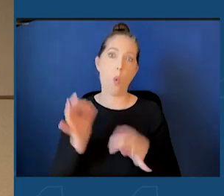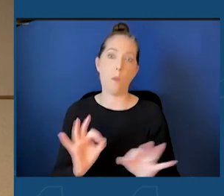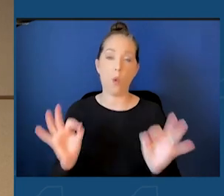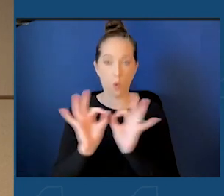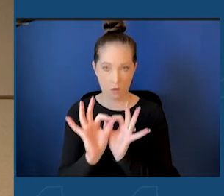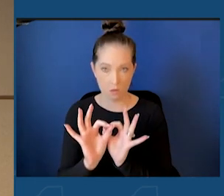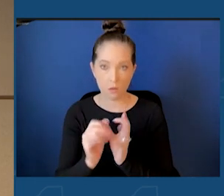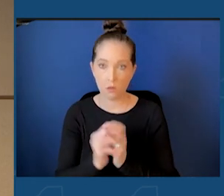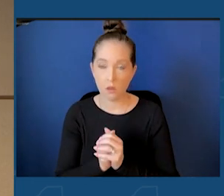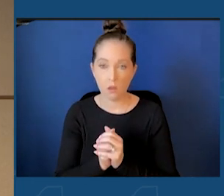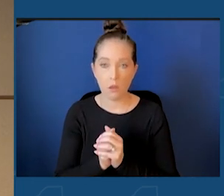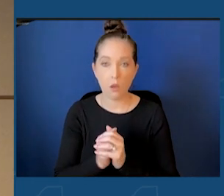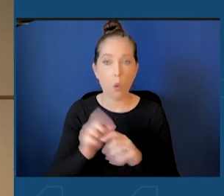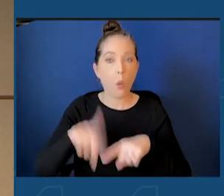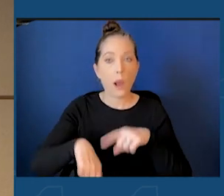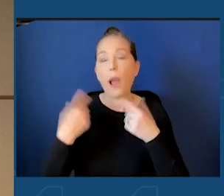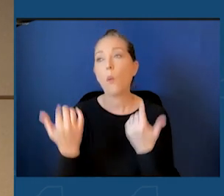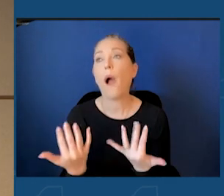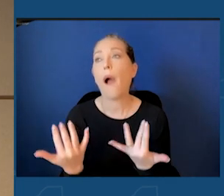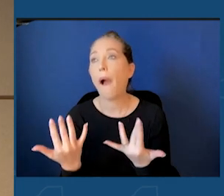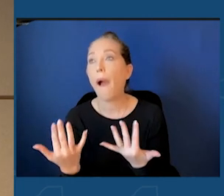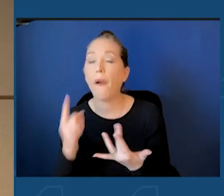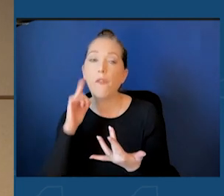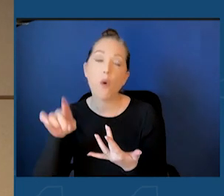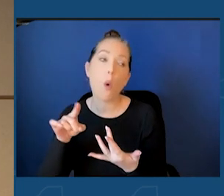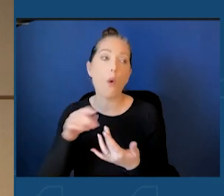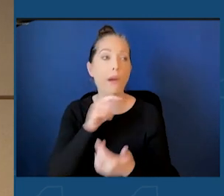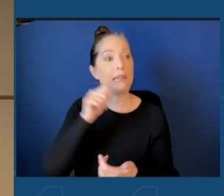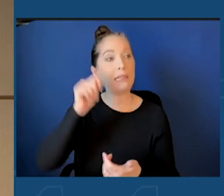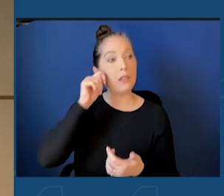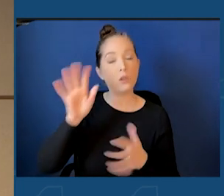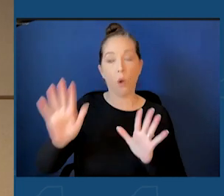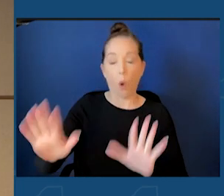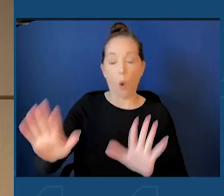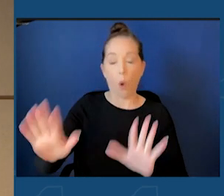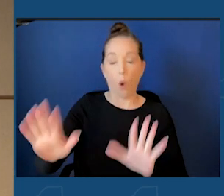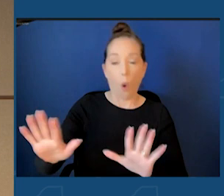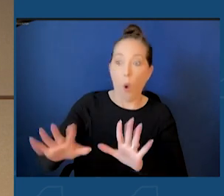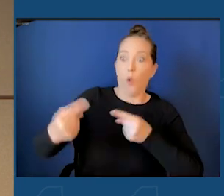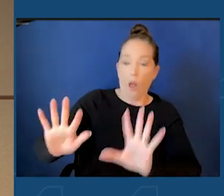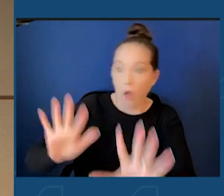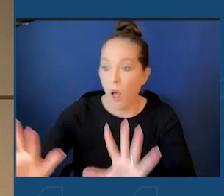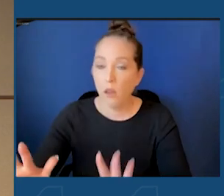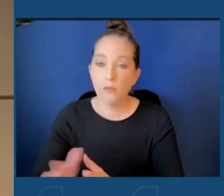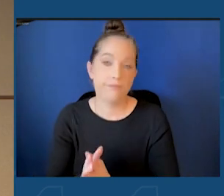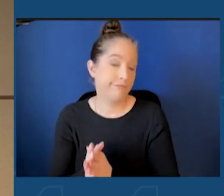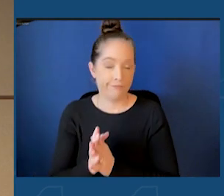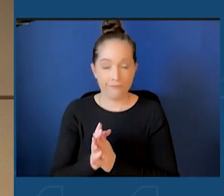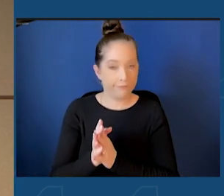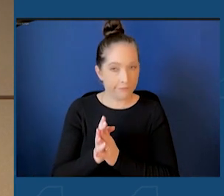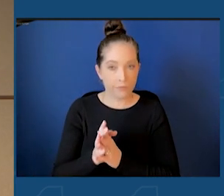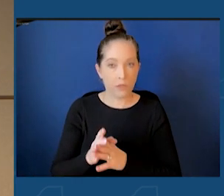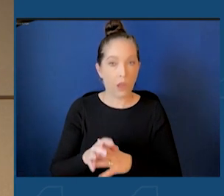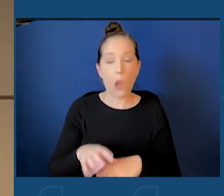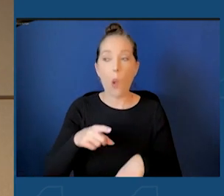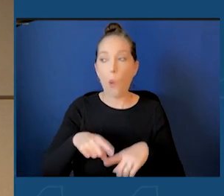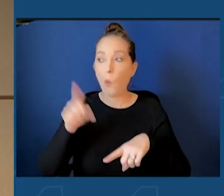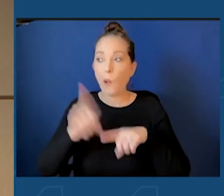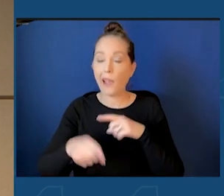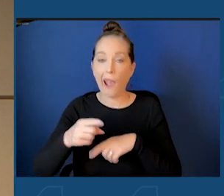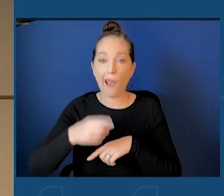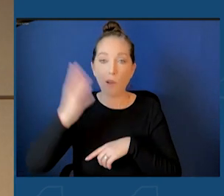for the signs that our teenagers are in distress or not see the signs and risk